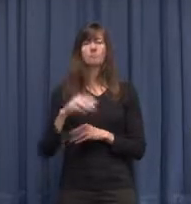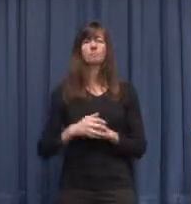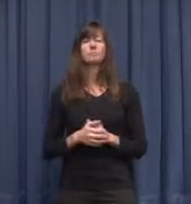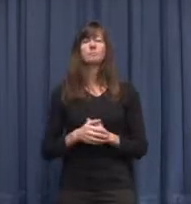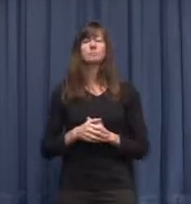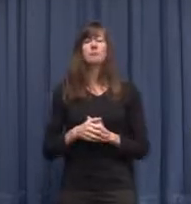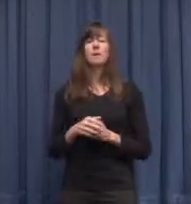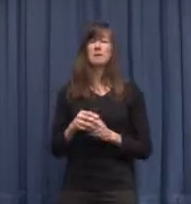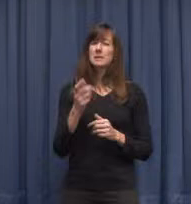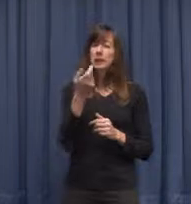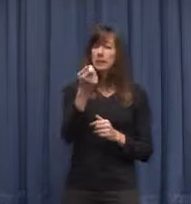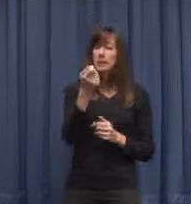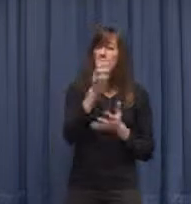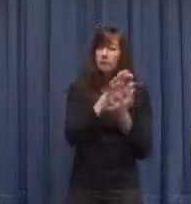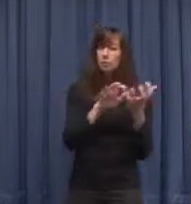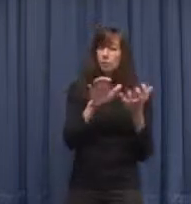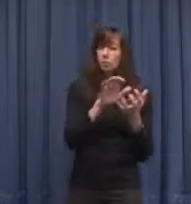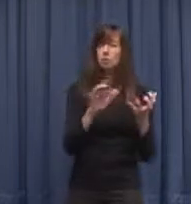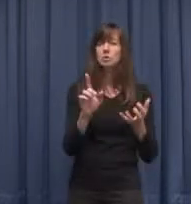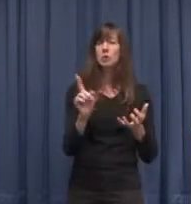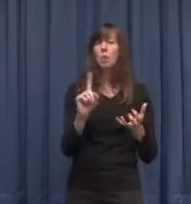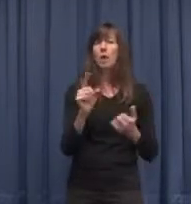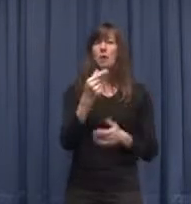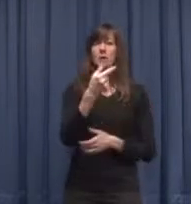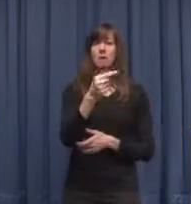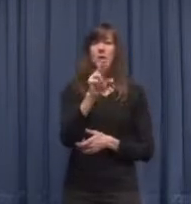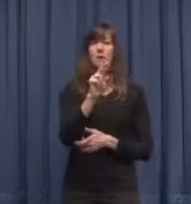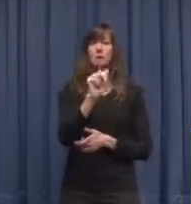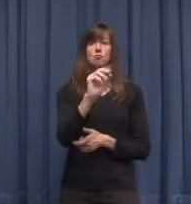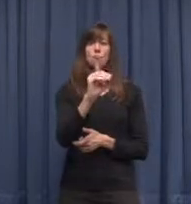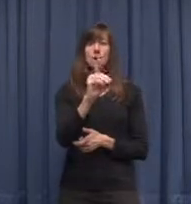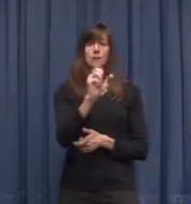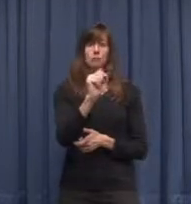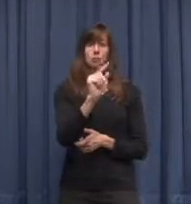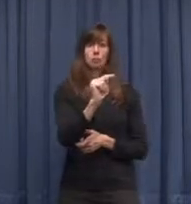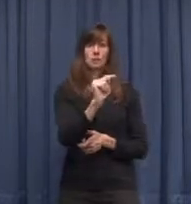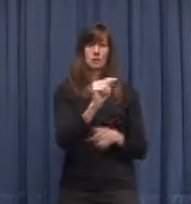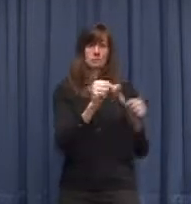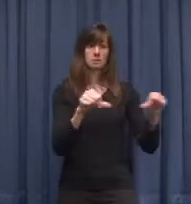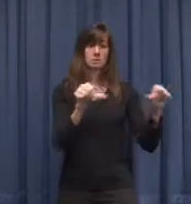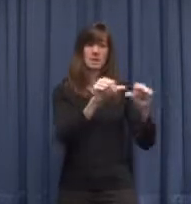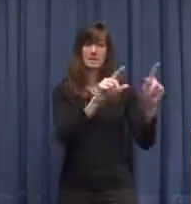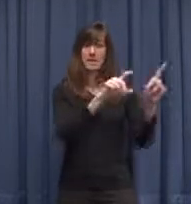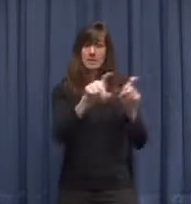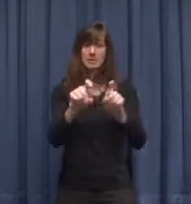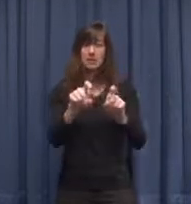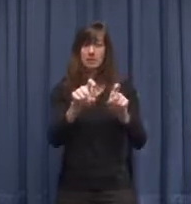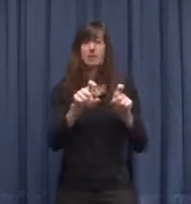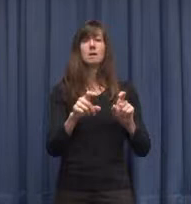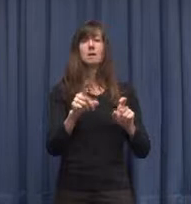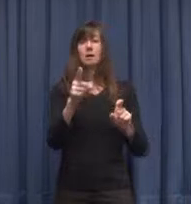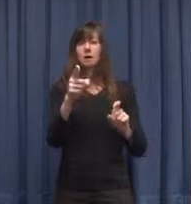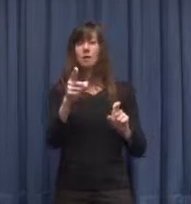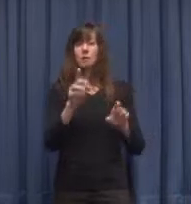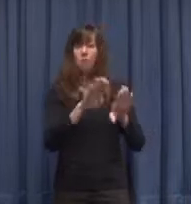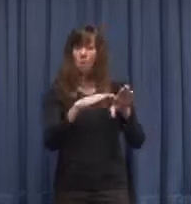confusion at the Grand Street testing site. When they are open, you can also walk